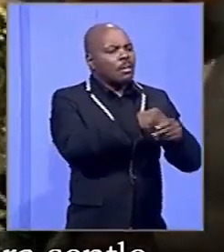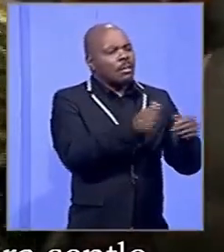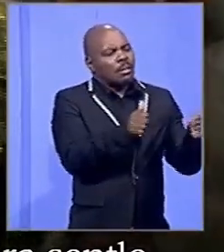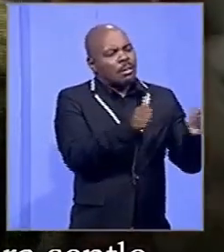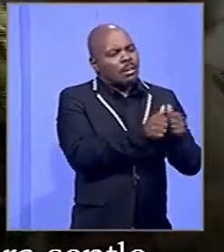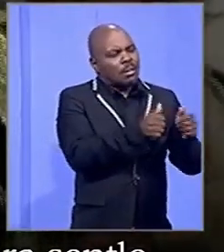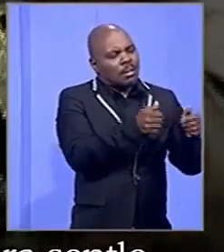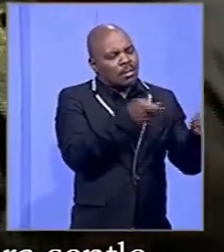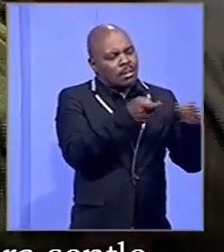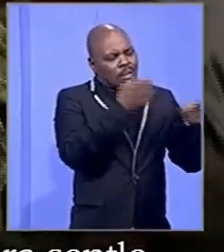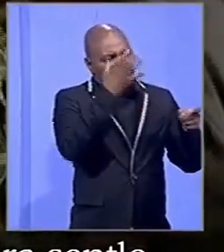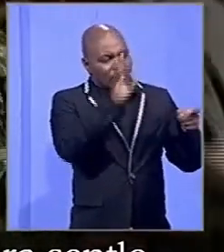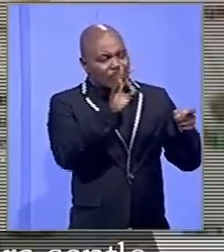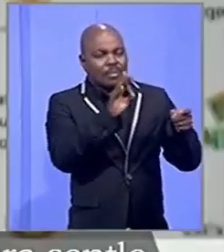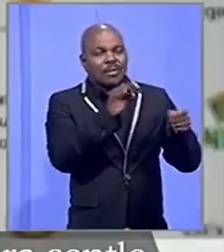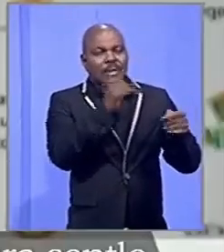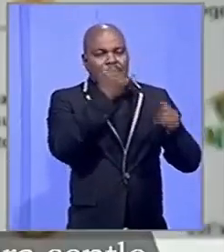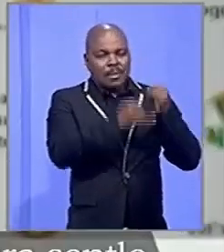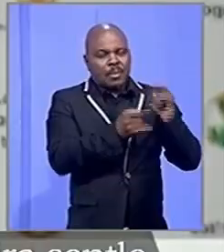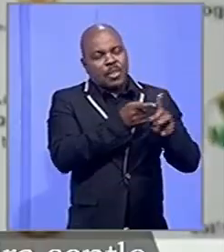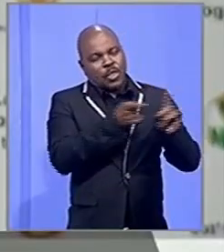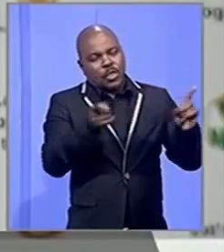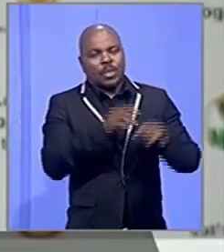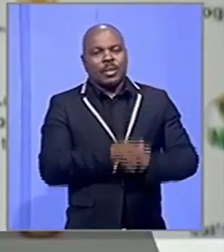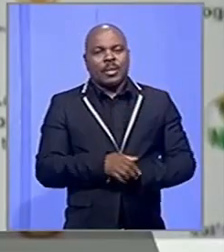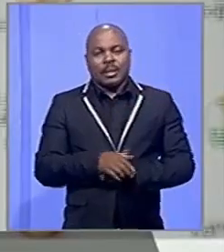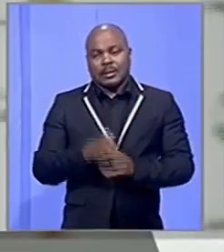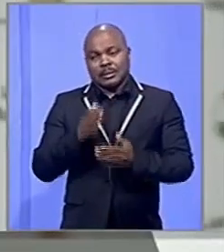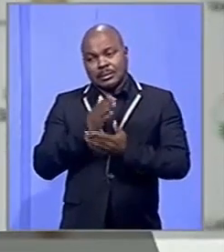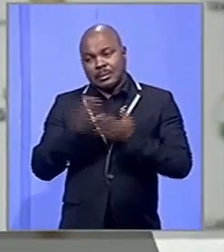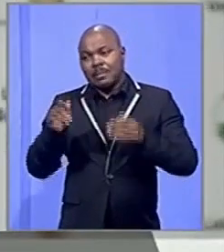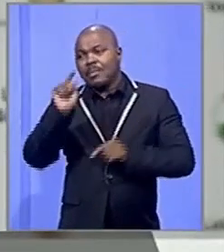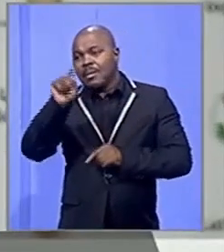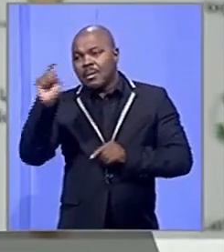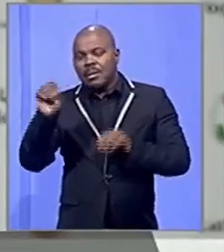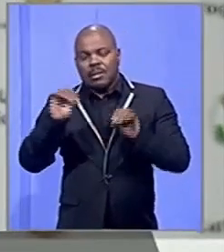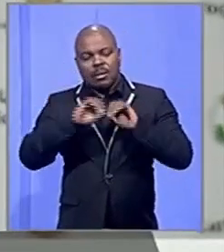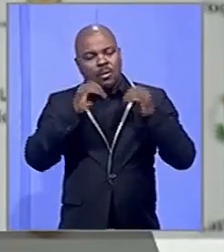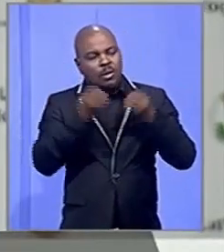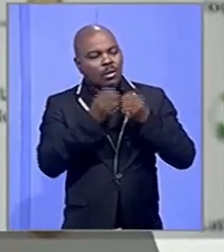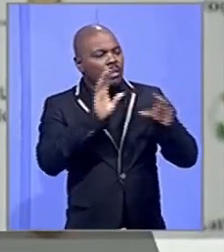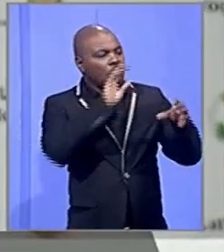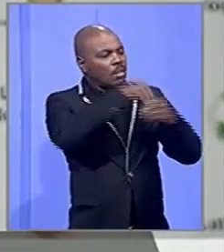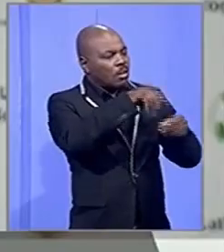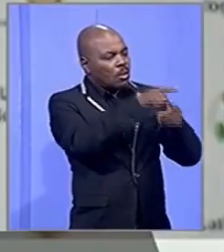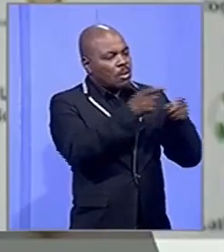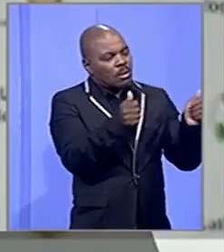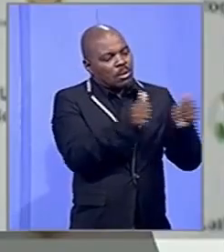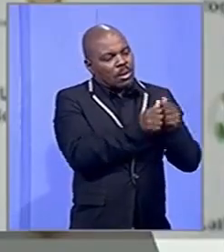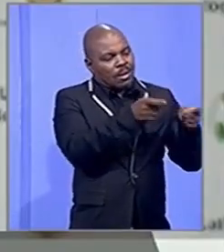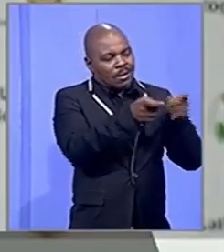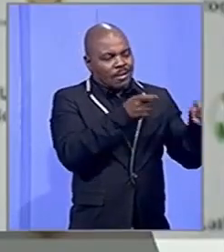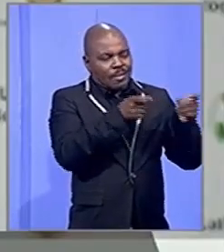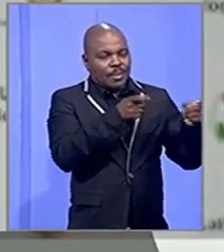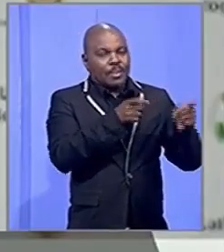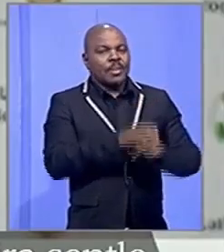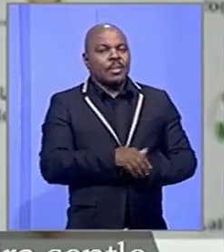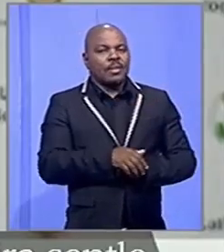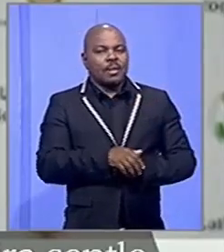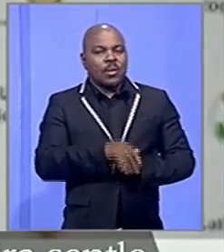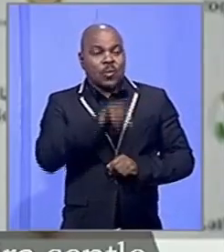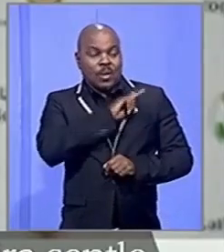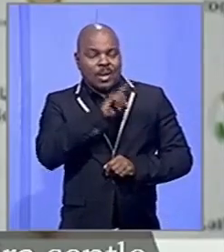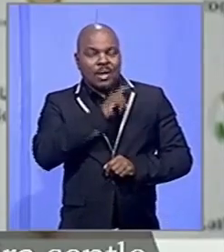tshwaraganelo. Parties that are entering into coalition governments are only entering into coalition governments on